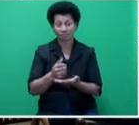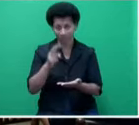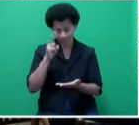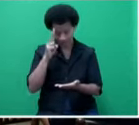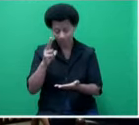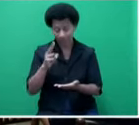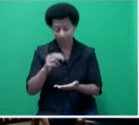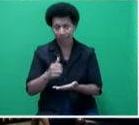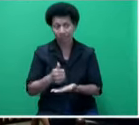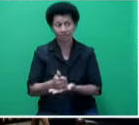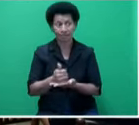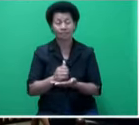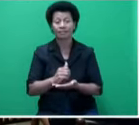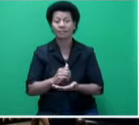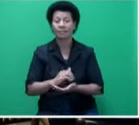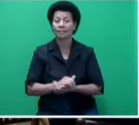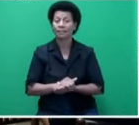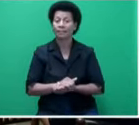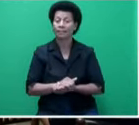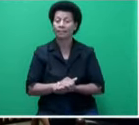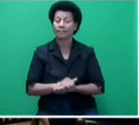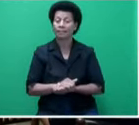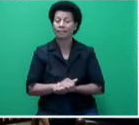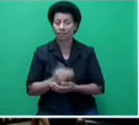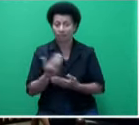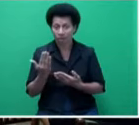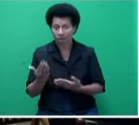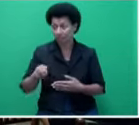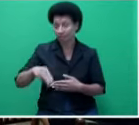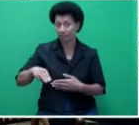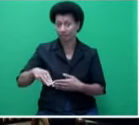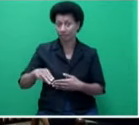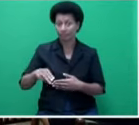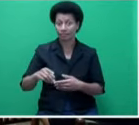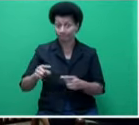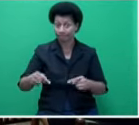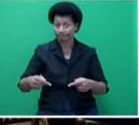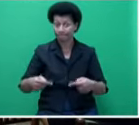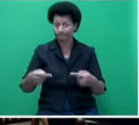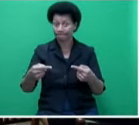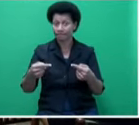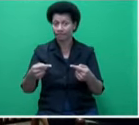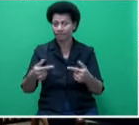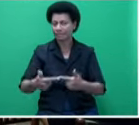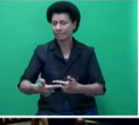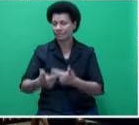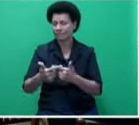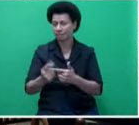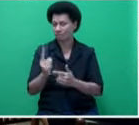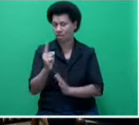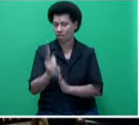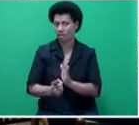motion. Honourable members, the debate is limited to 1